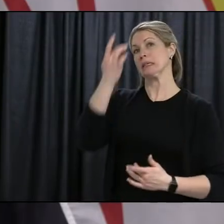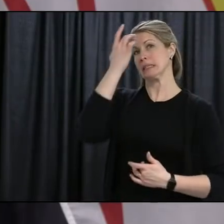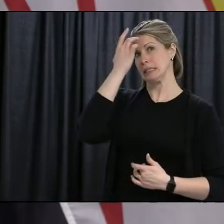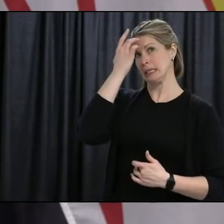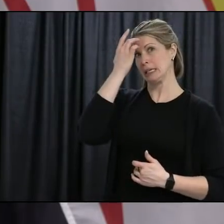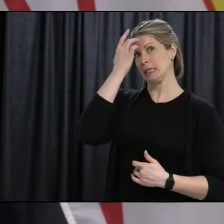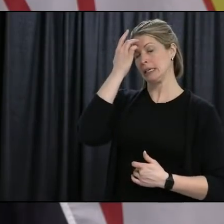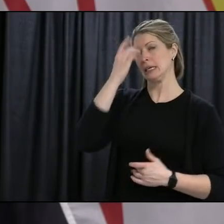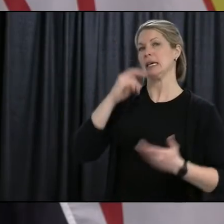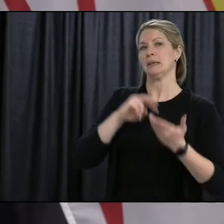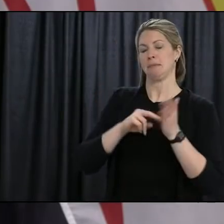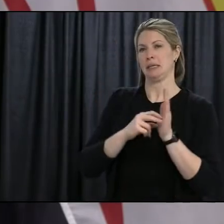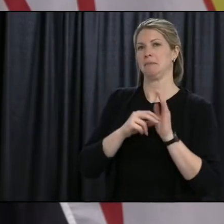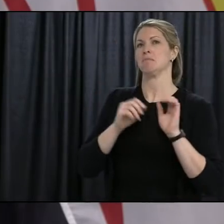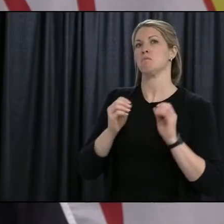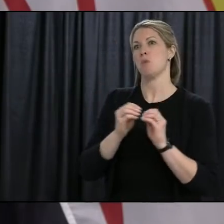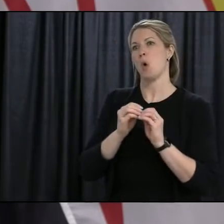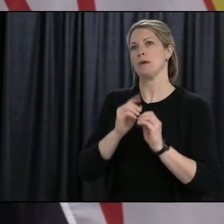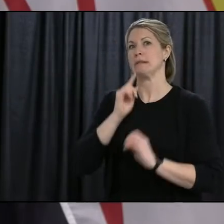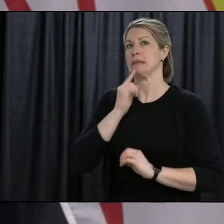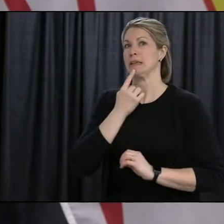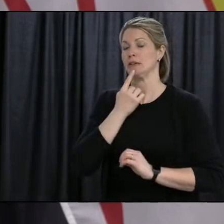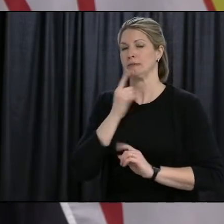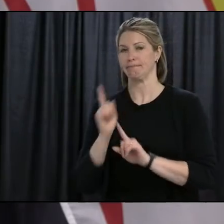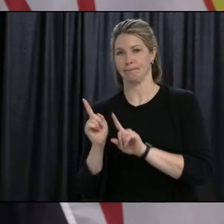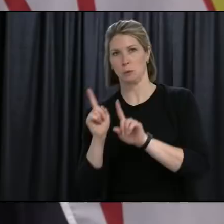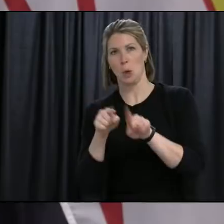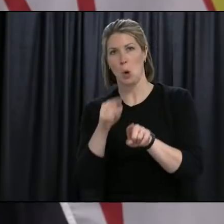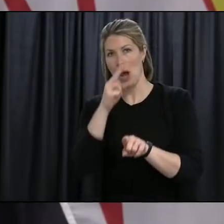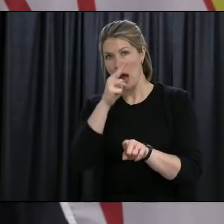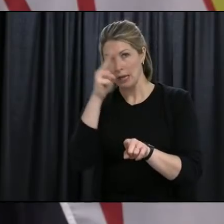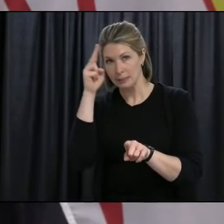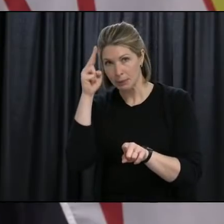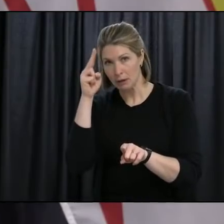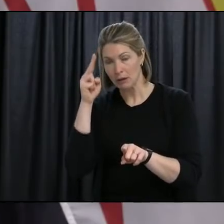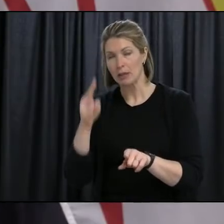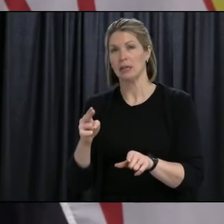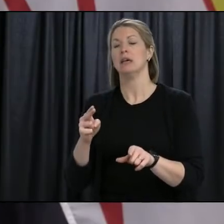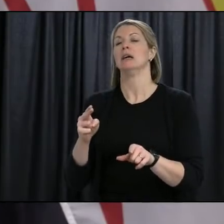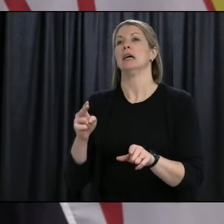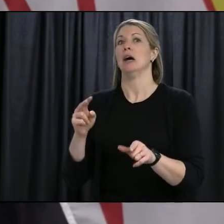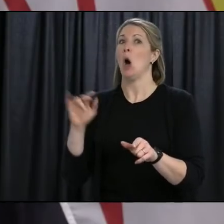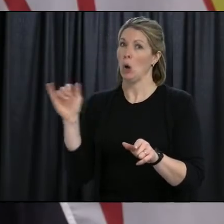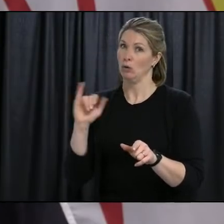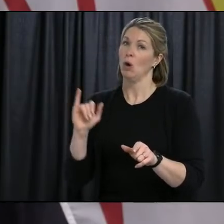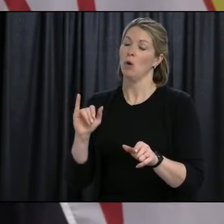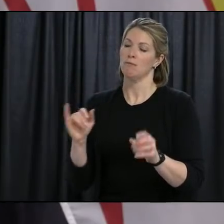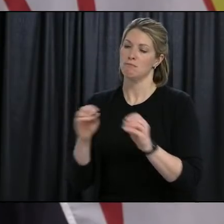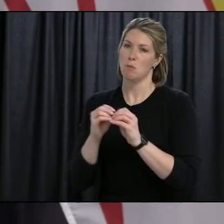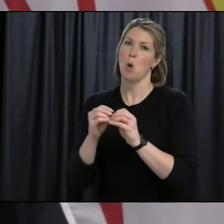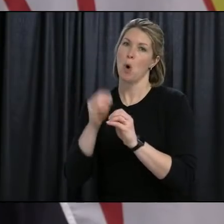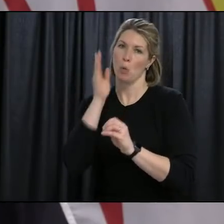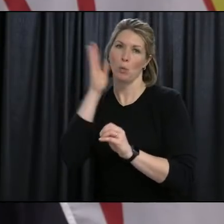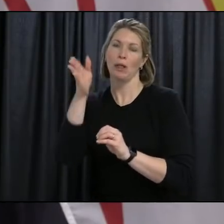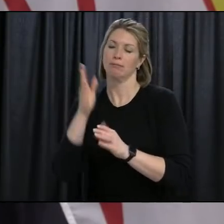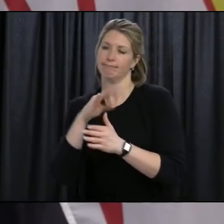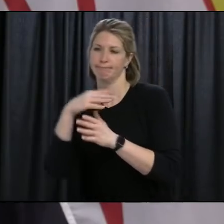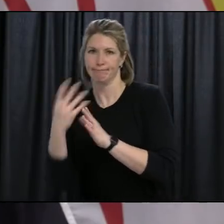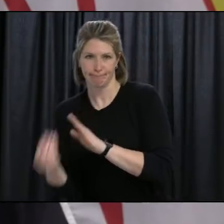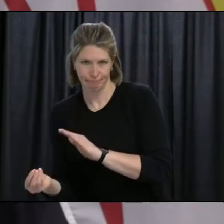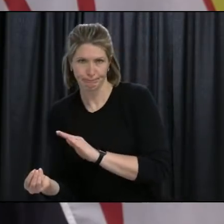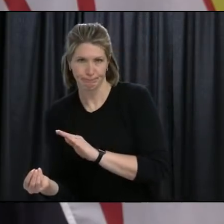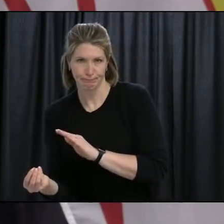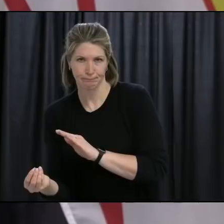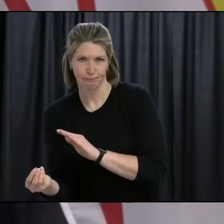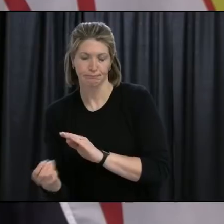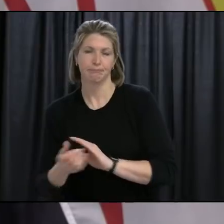of the numbers of people that are infected. But in addition to that, there is some evidence that these variants